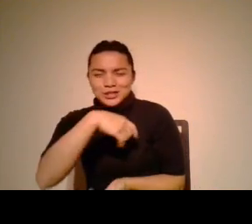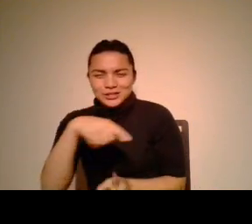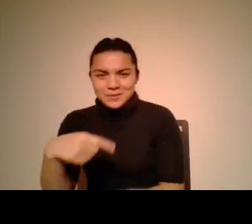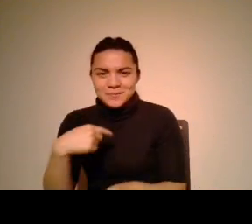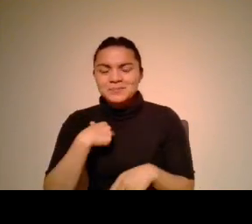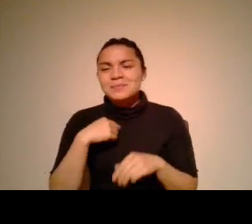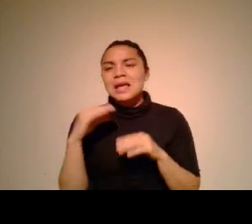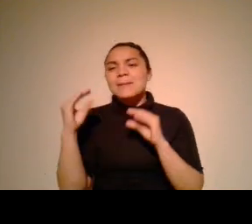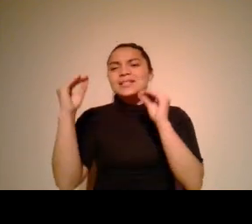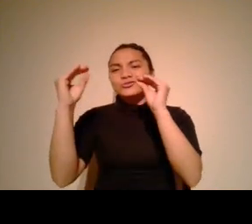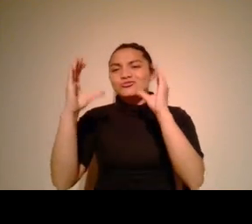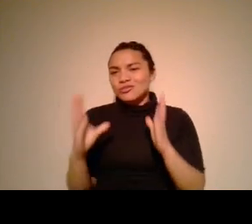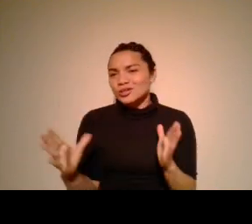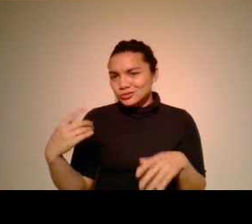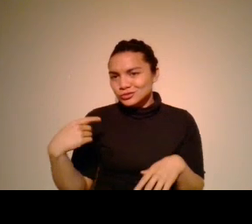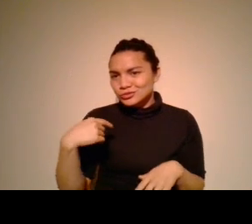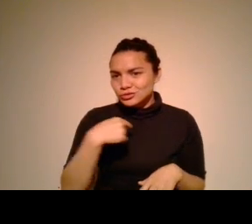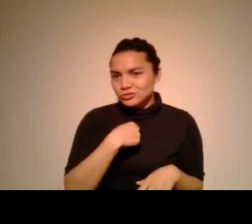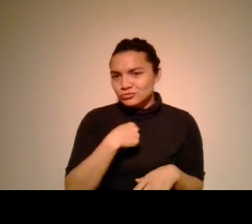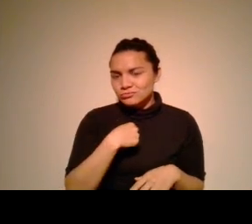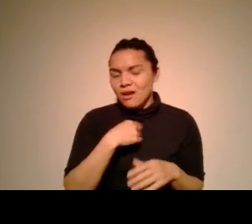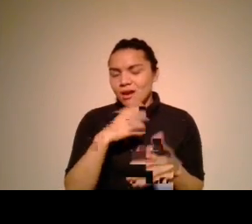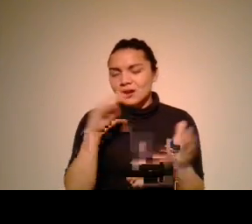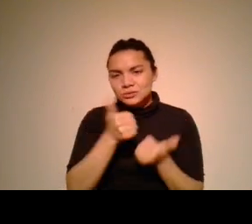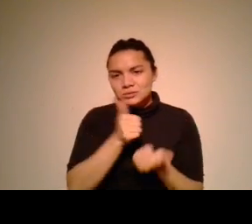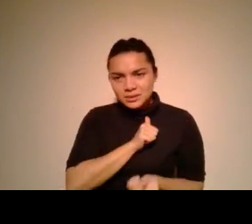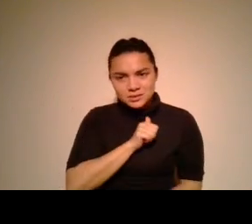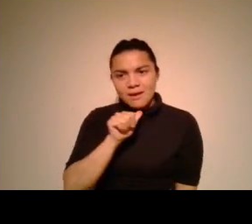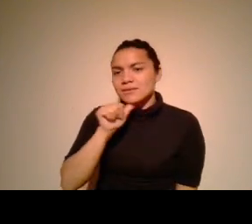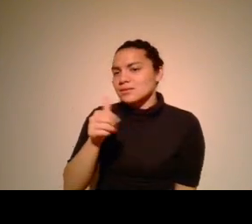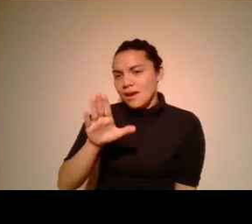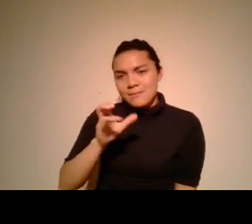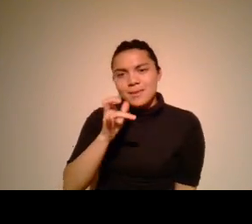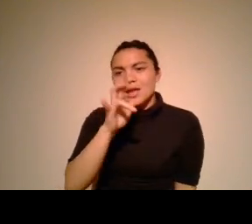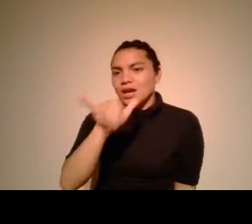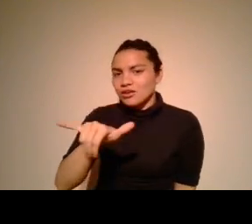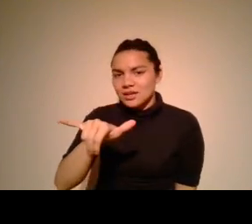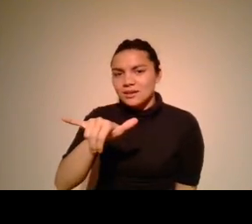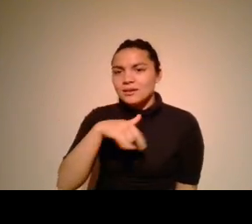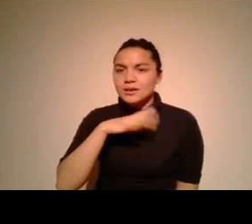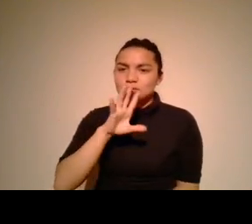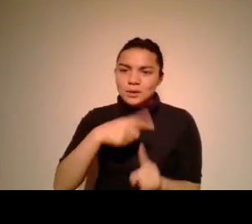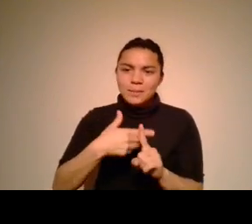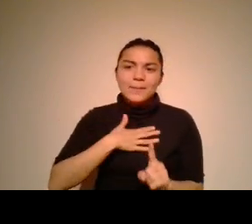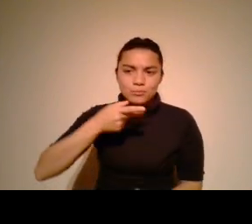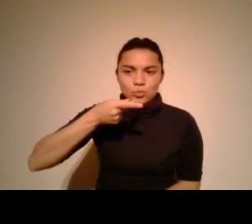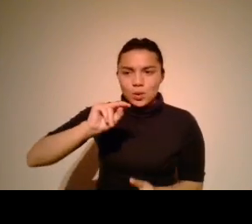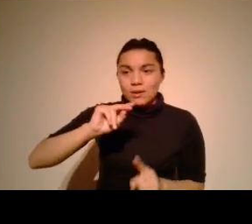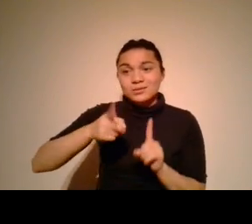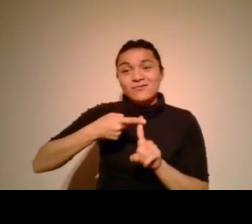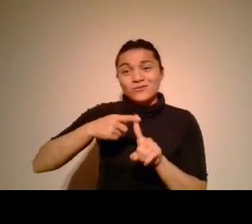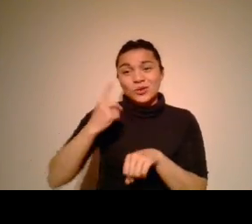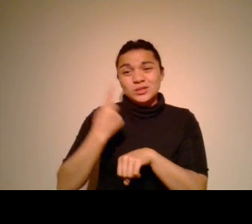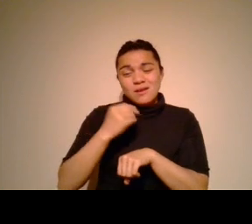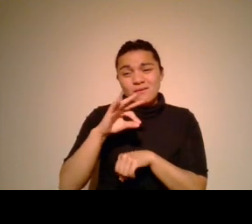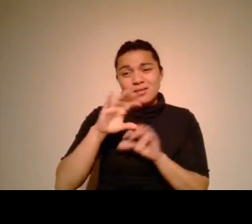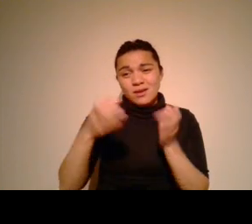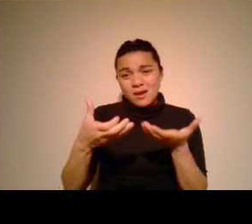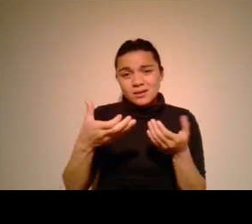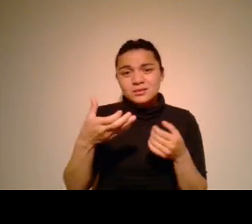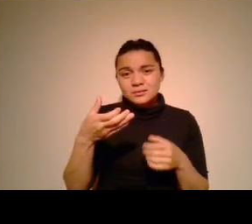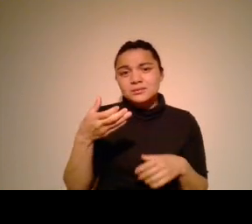introducing myself as non-binary and talking about my pronouns on the first day of class on syllabus day